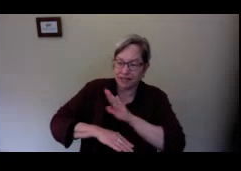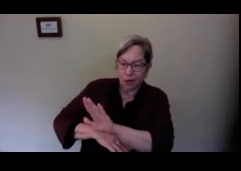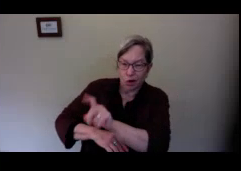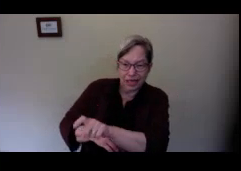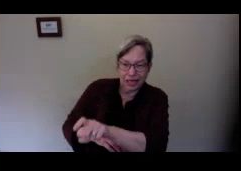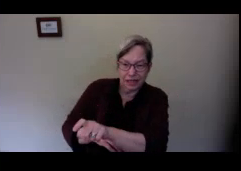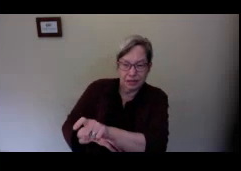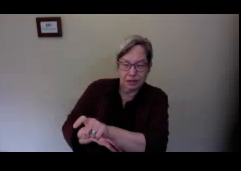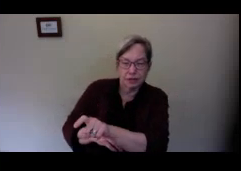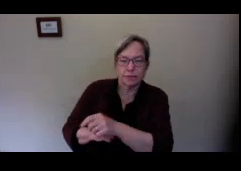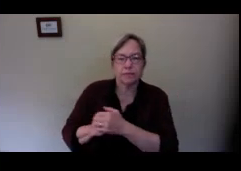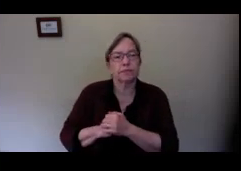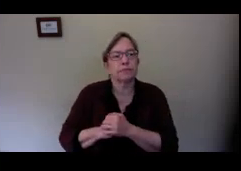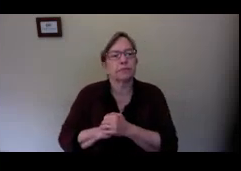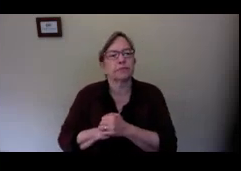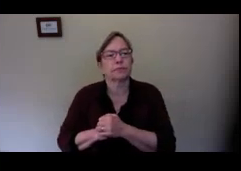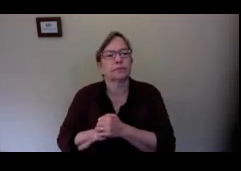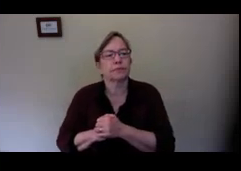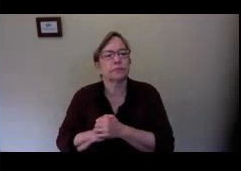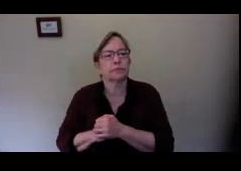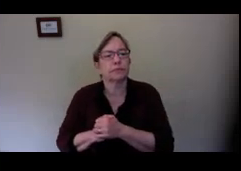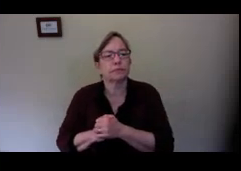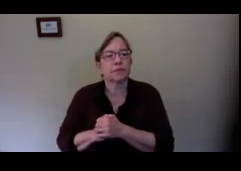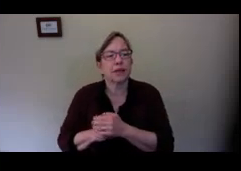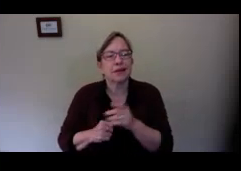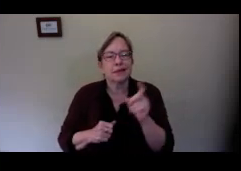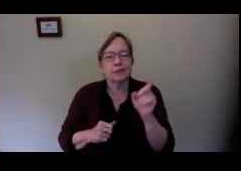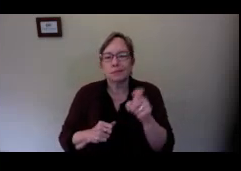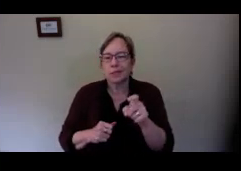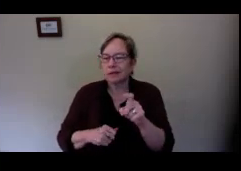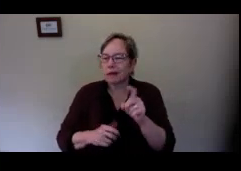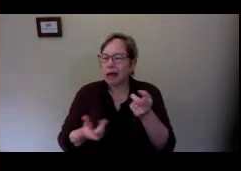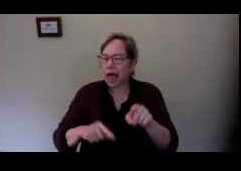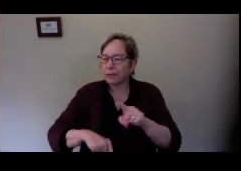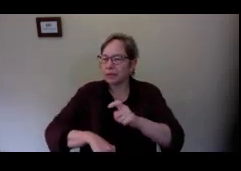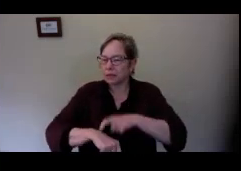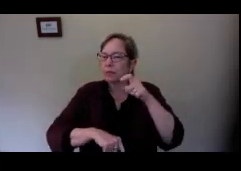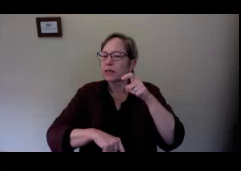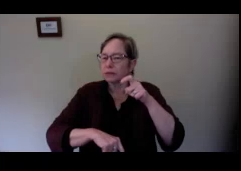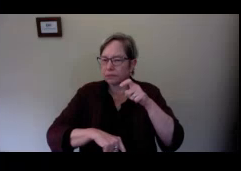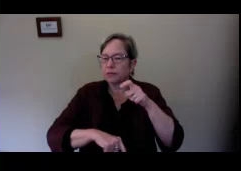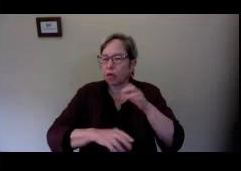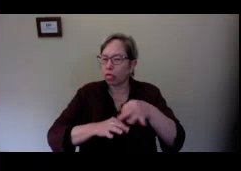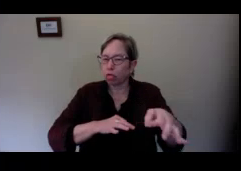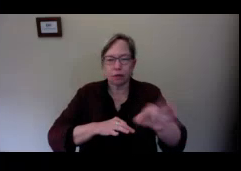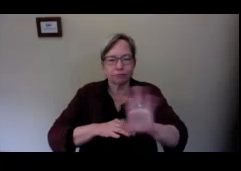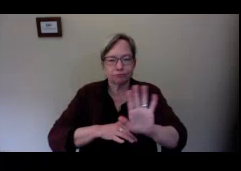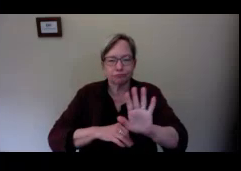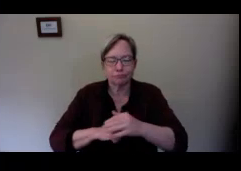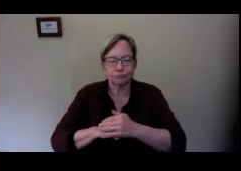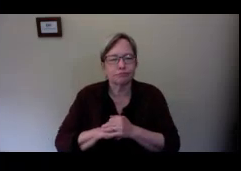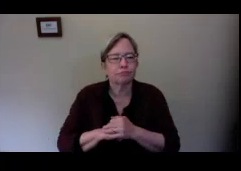disability related housing need. It must take place in a timely manner. Um,